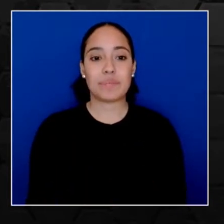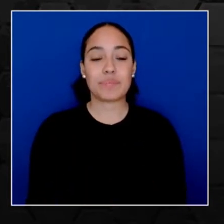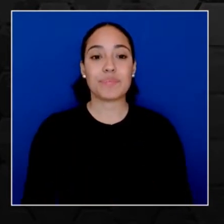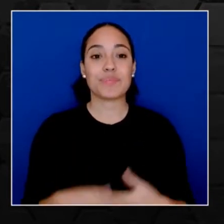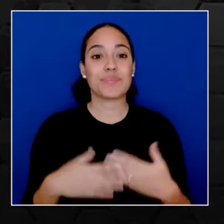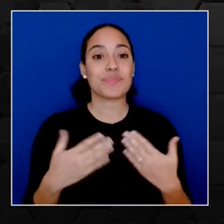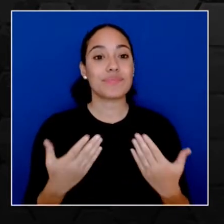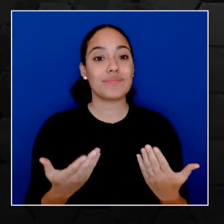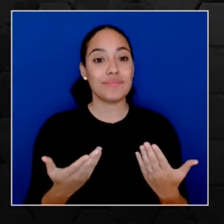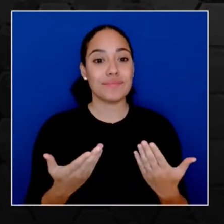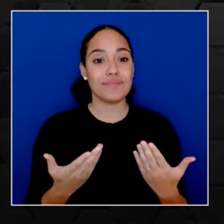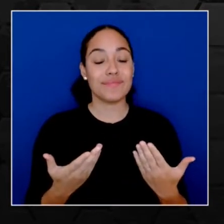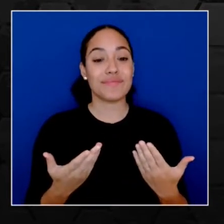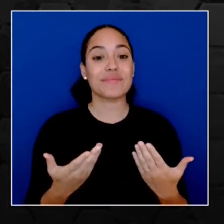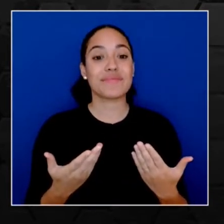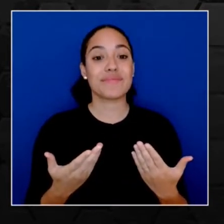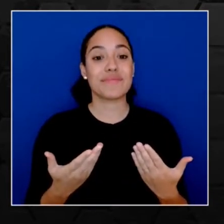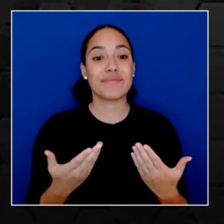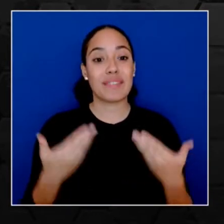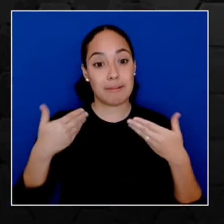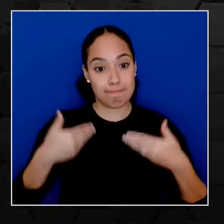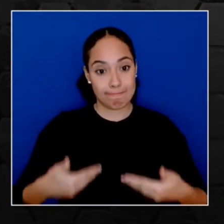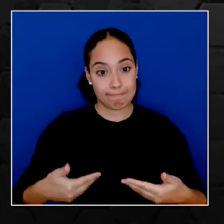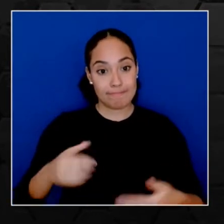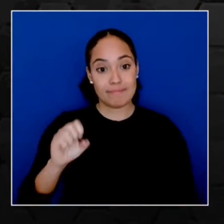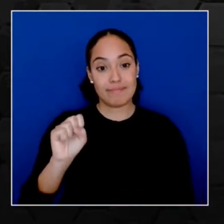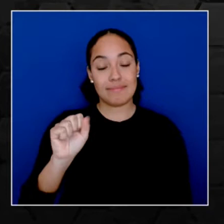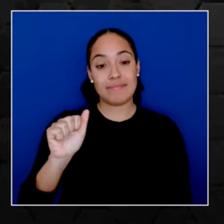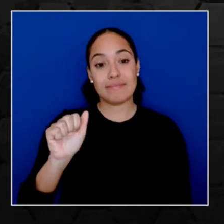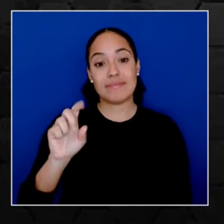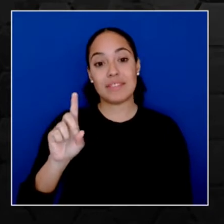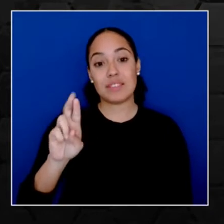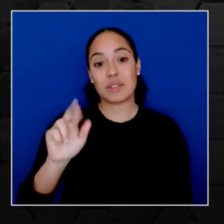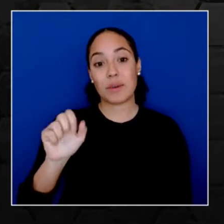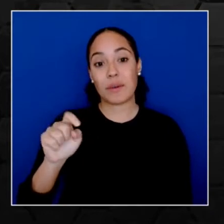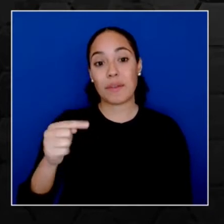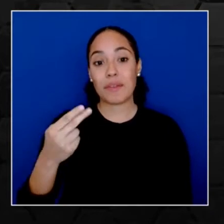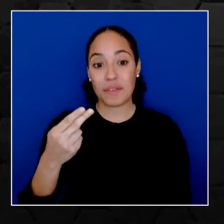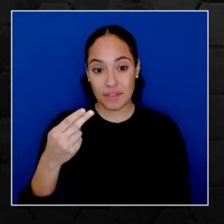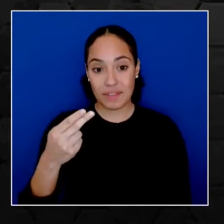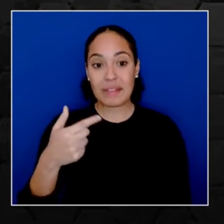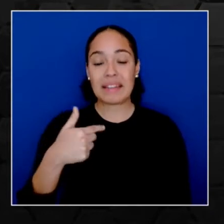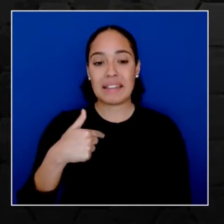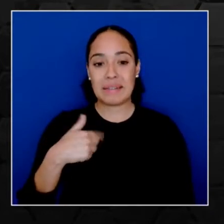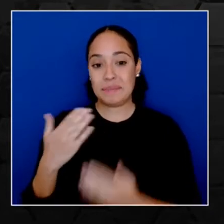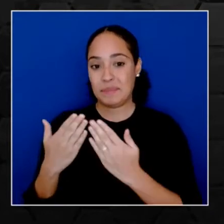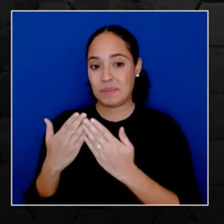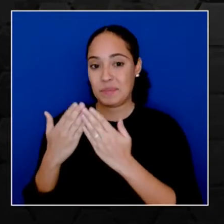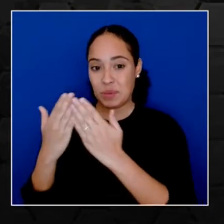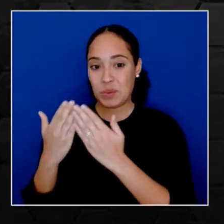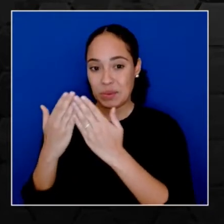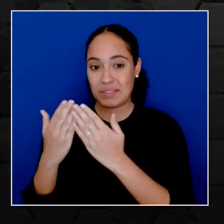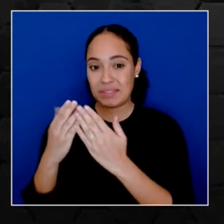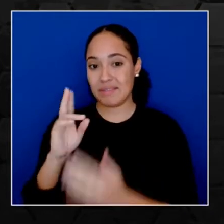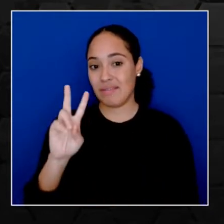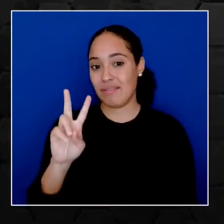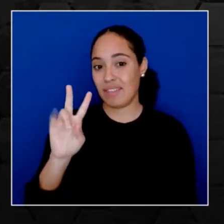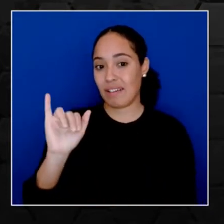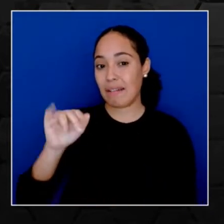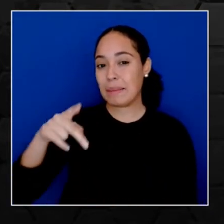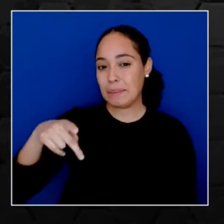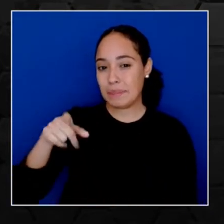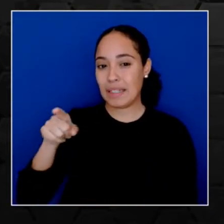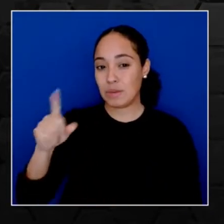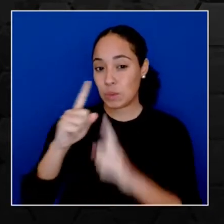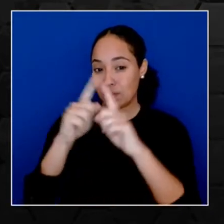So let me introduce myself. My name is Sidharth, and I'm a student in VIT Chennai, Vellore Institute of Chennai. It's in India, and